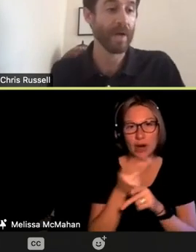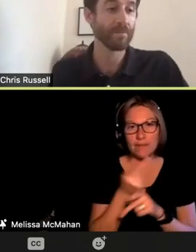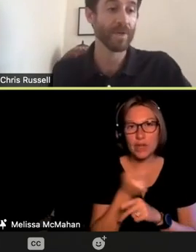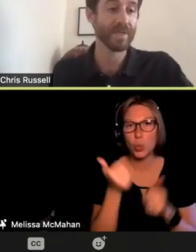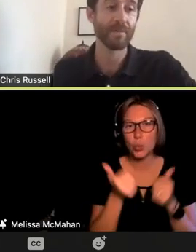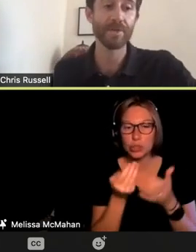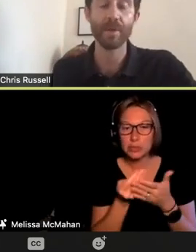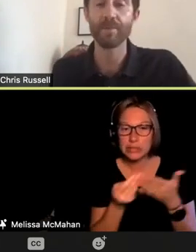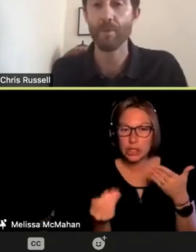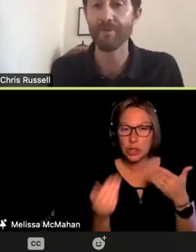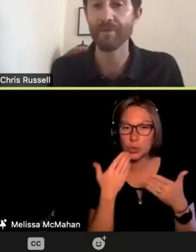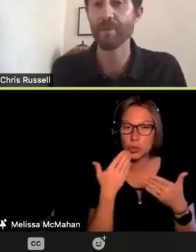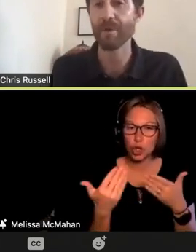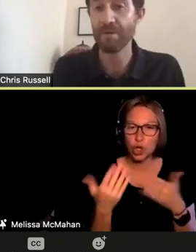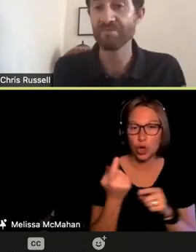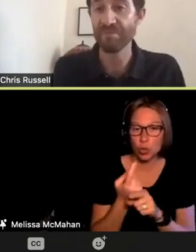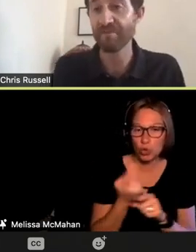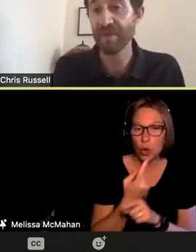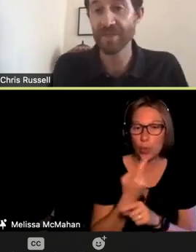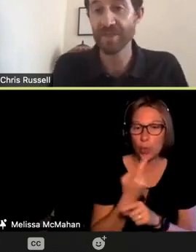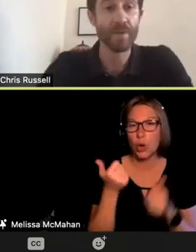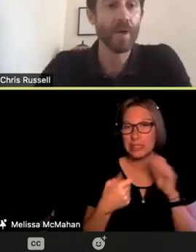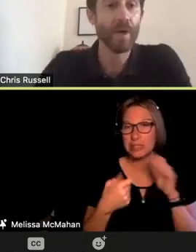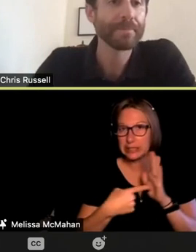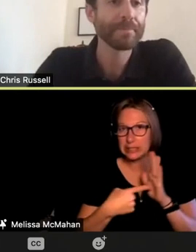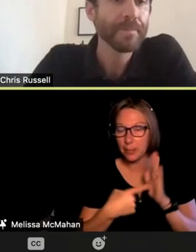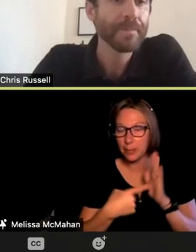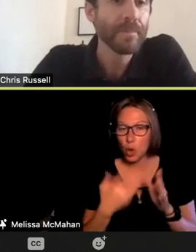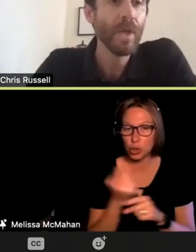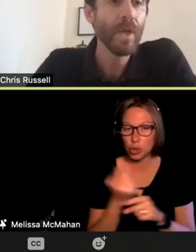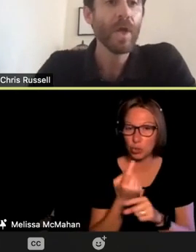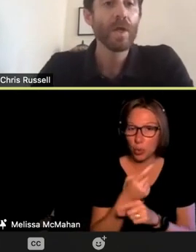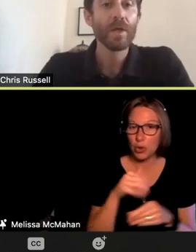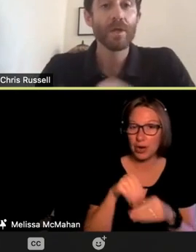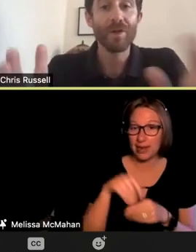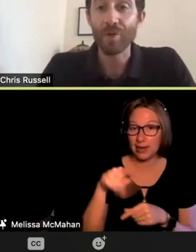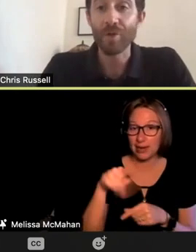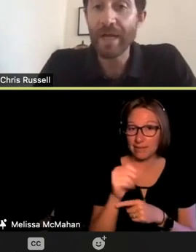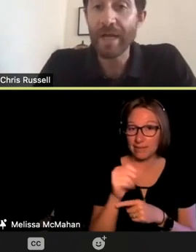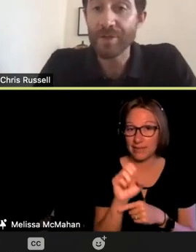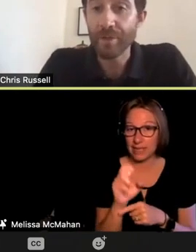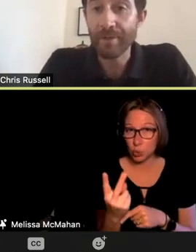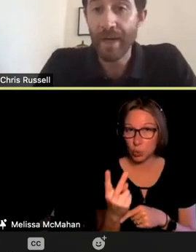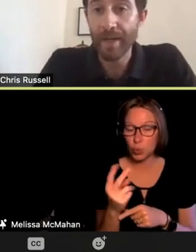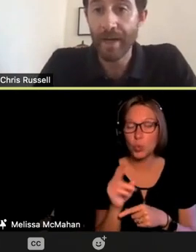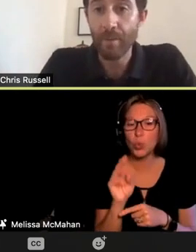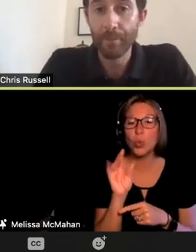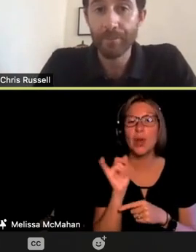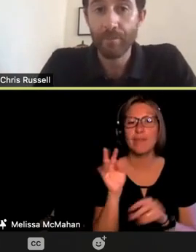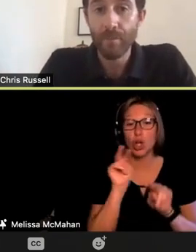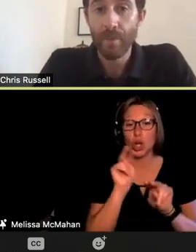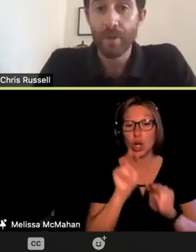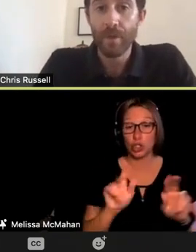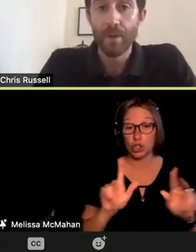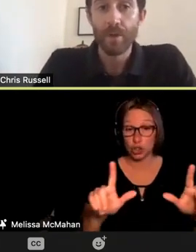them around, what symbols would be appropriate for them around in phase 2 somewhere. If you're looking at your screen right